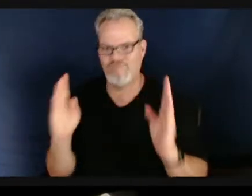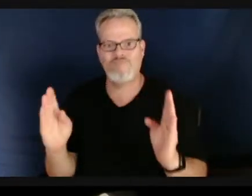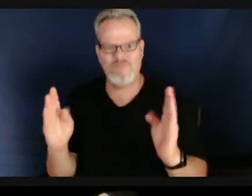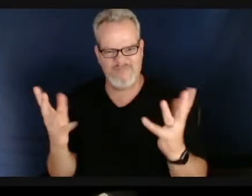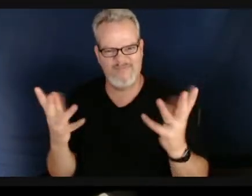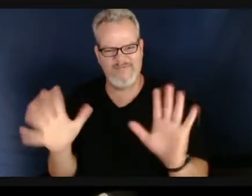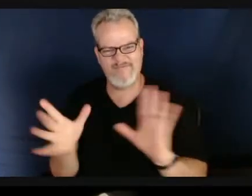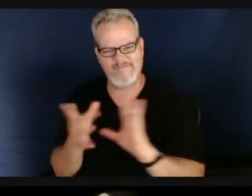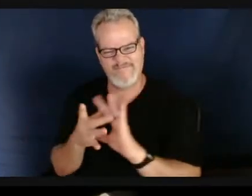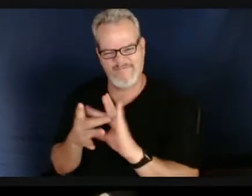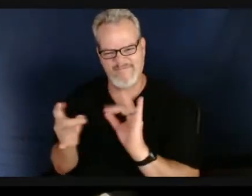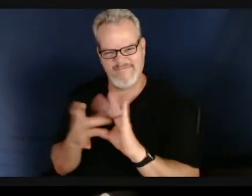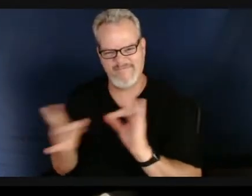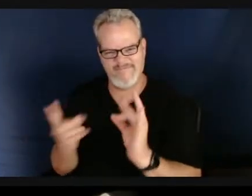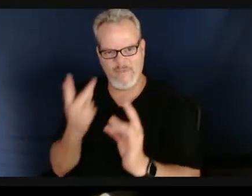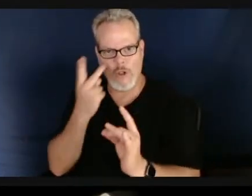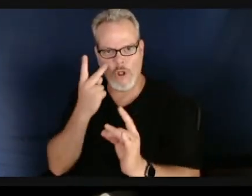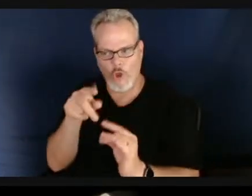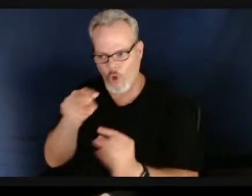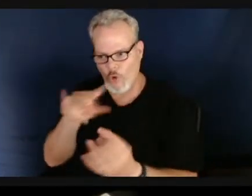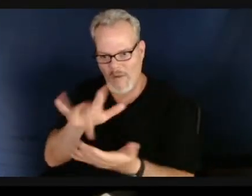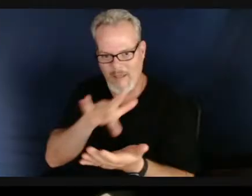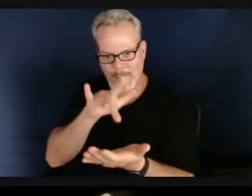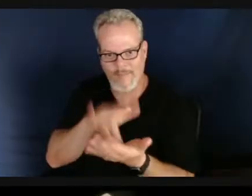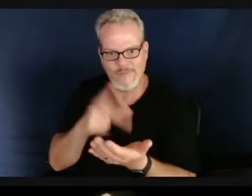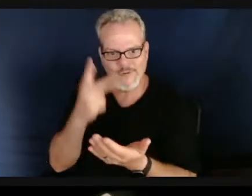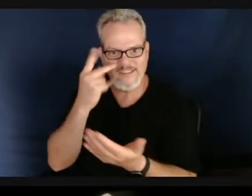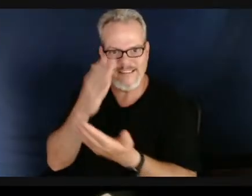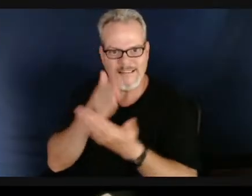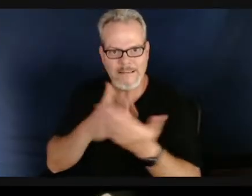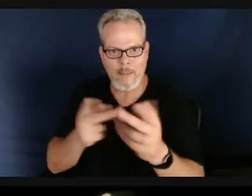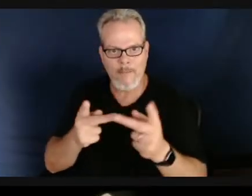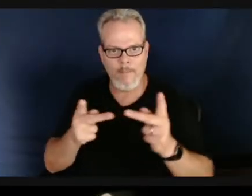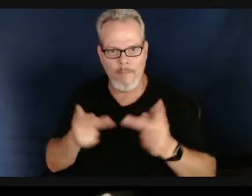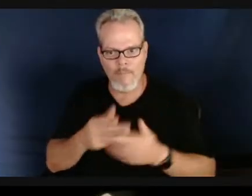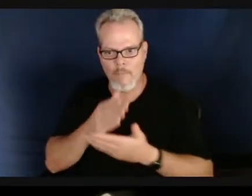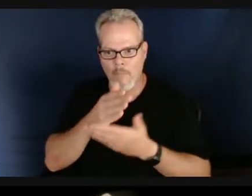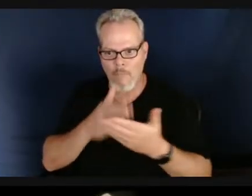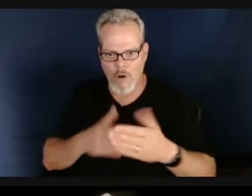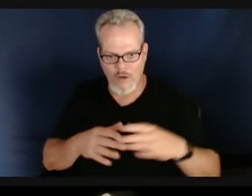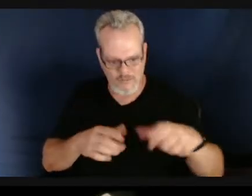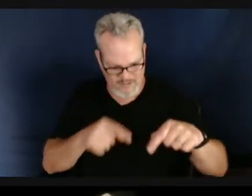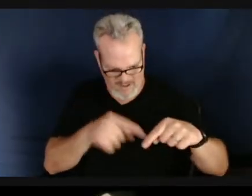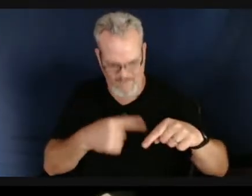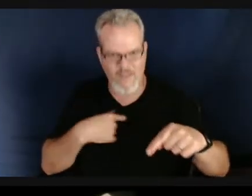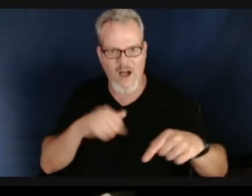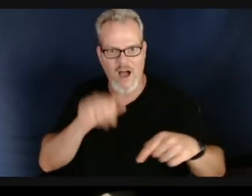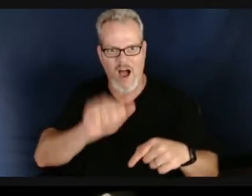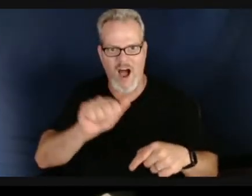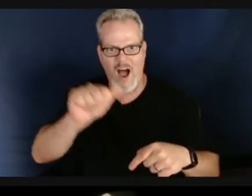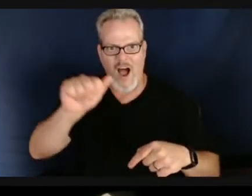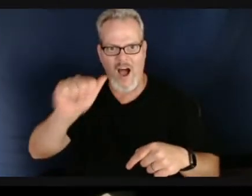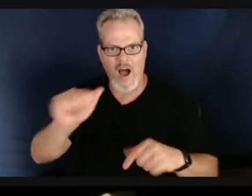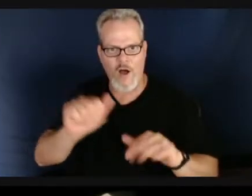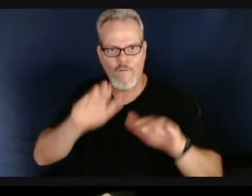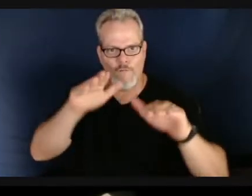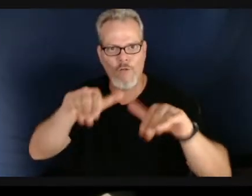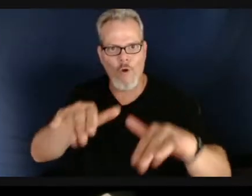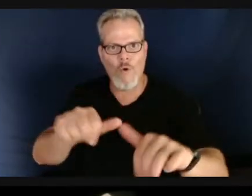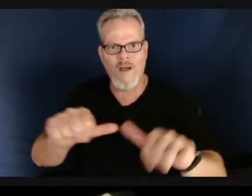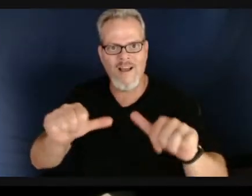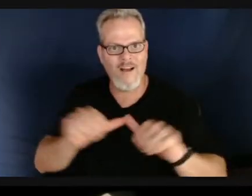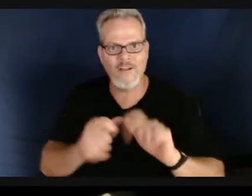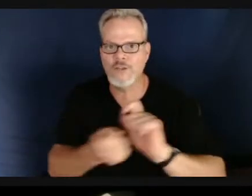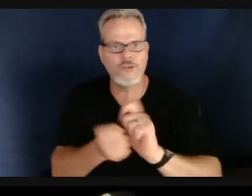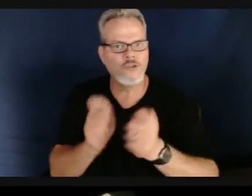middle, you can see that there are parts of the crater floor, this big distinctive flow that's darker right in there. It's not changing shape